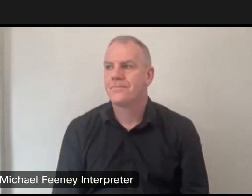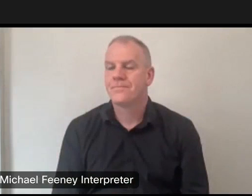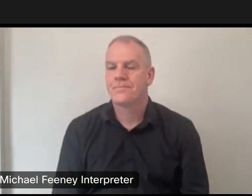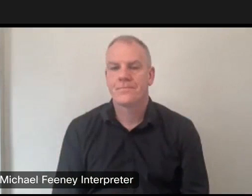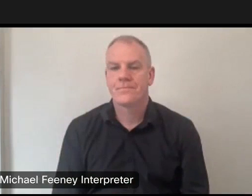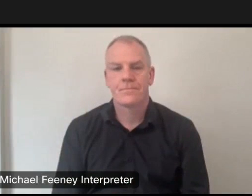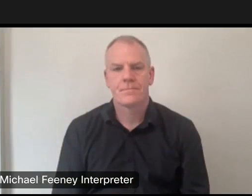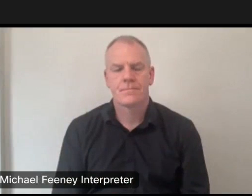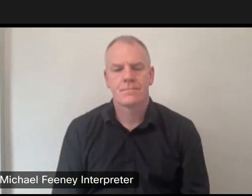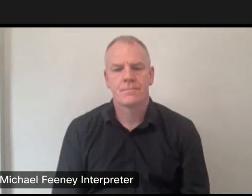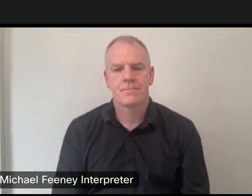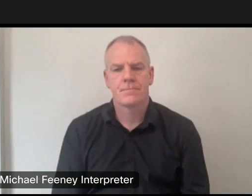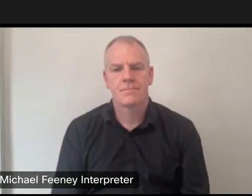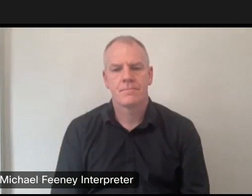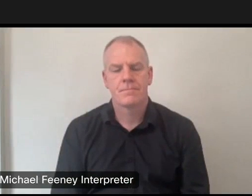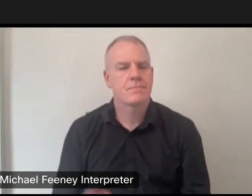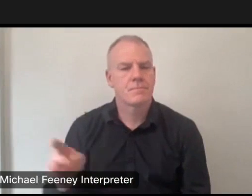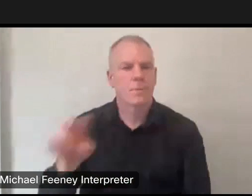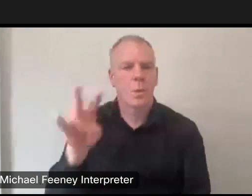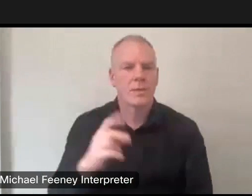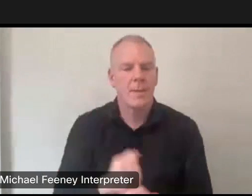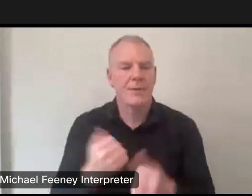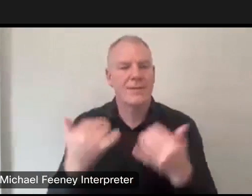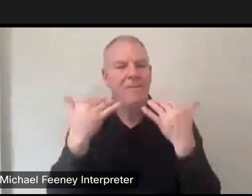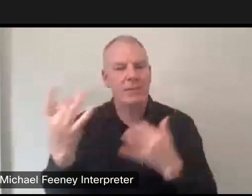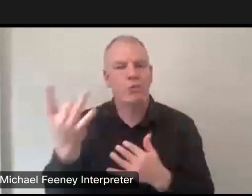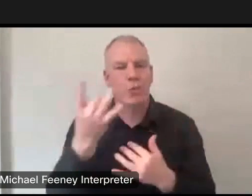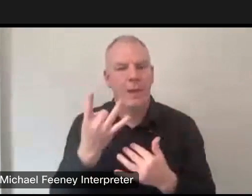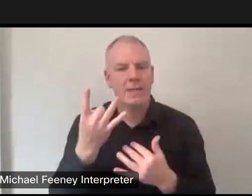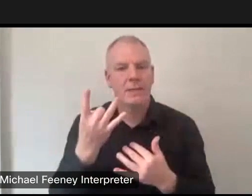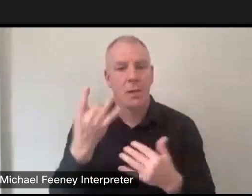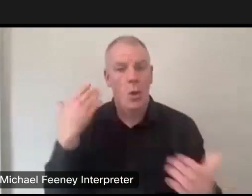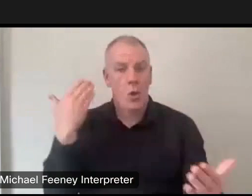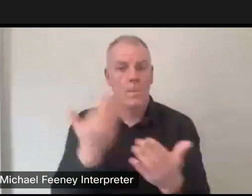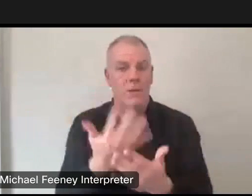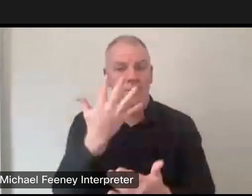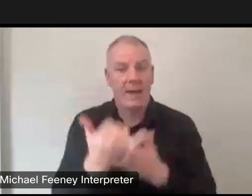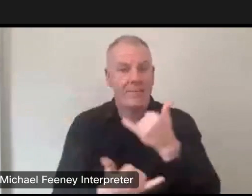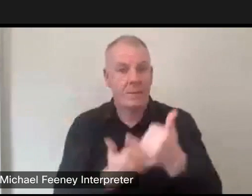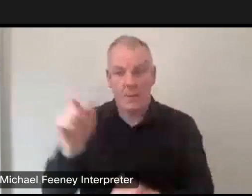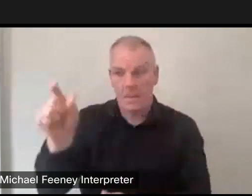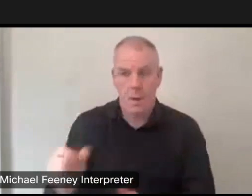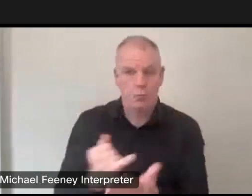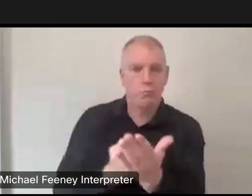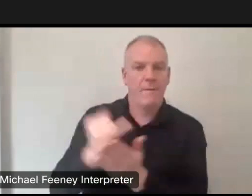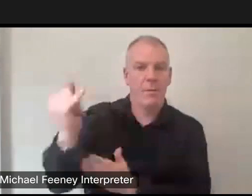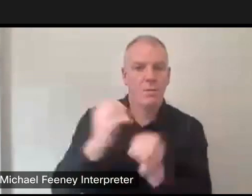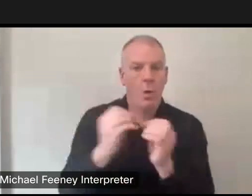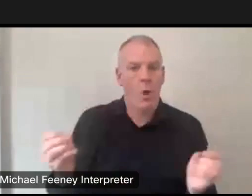There's a query in just about the information request up to 5 years. So if a person does refuse the open disclosure